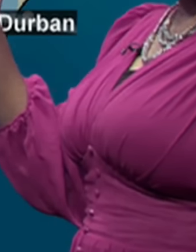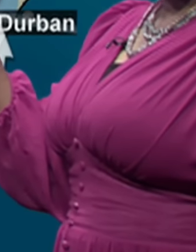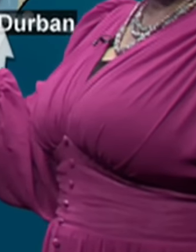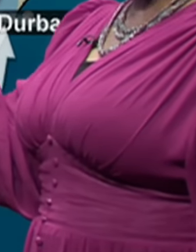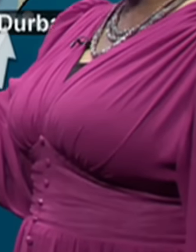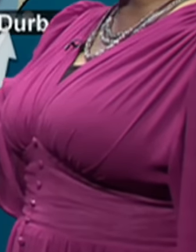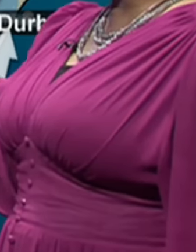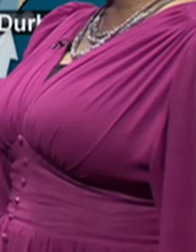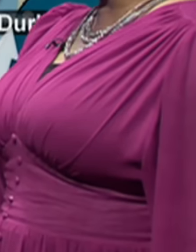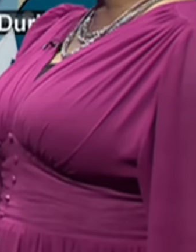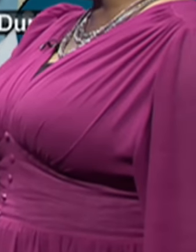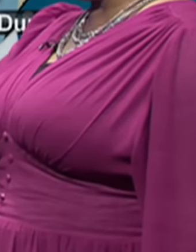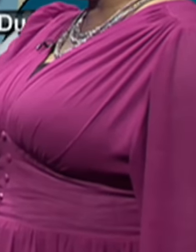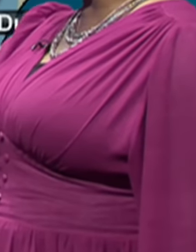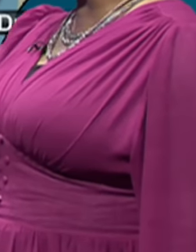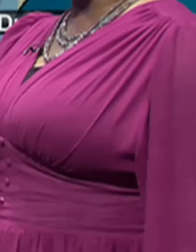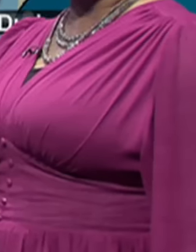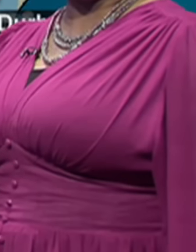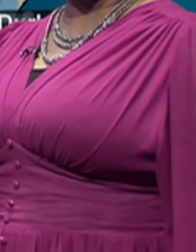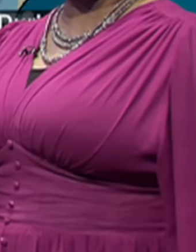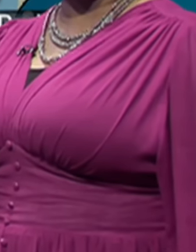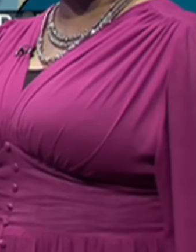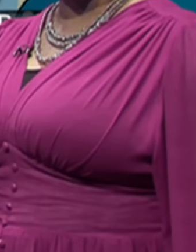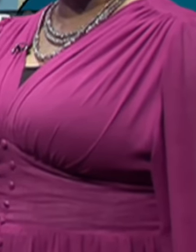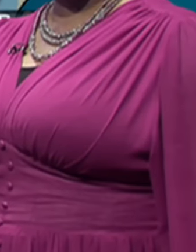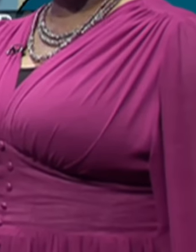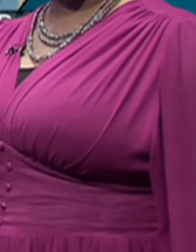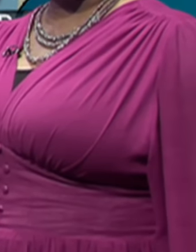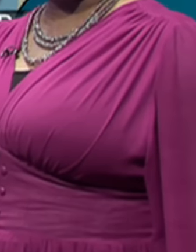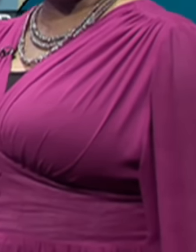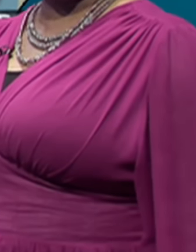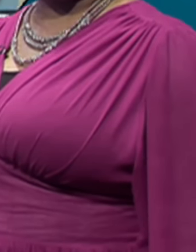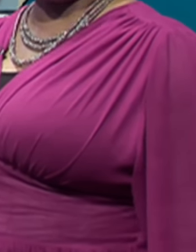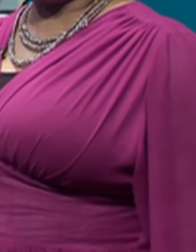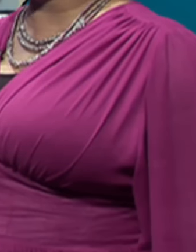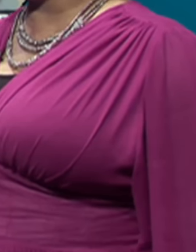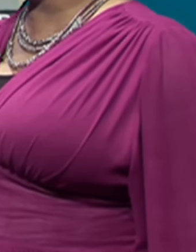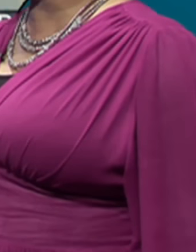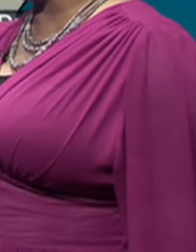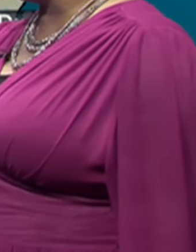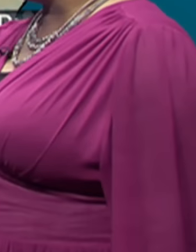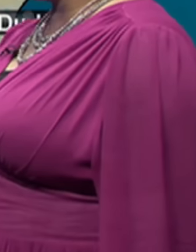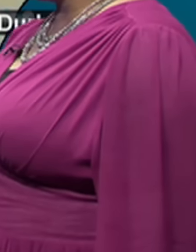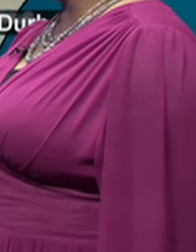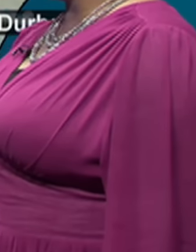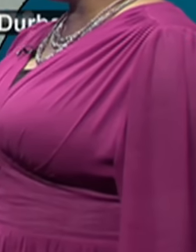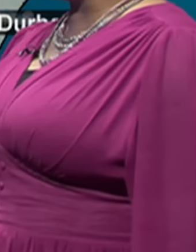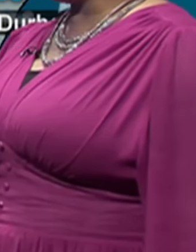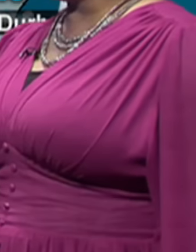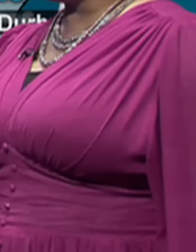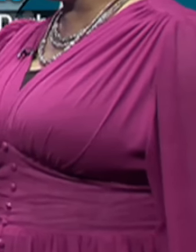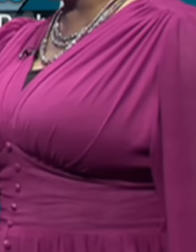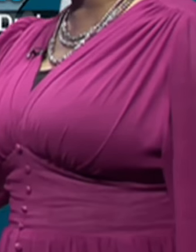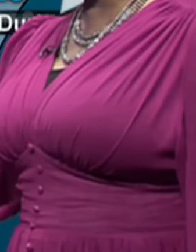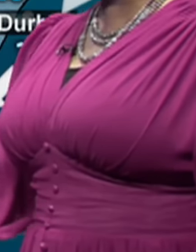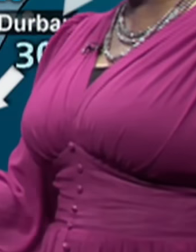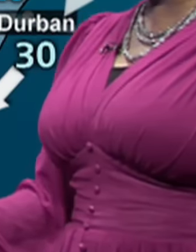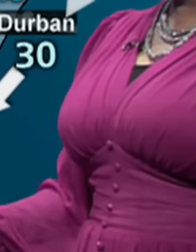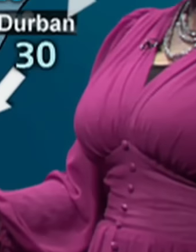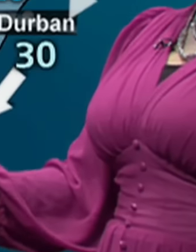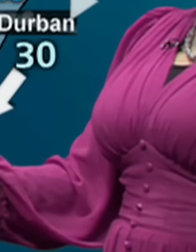diperesente tše 60 go la Mpumalanga godimo dikarolong tše dingwe tša naga go la Limpopo. Ge re tšwela pele jwale le tšona ga re bana jwale maru a lantša bantša a